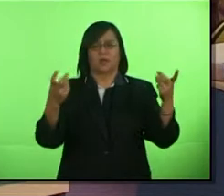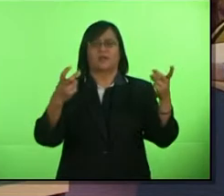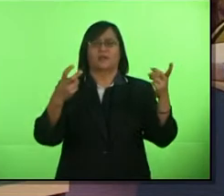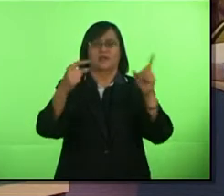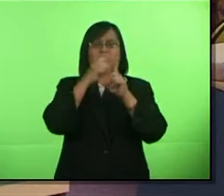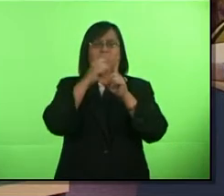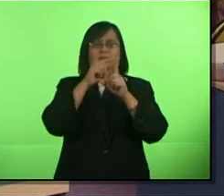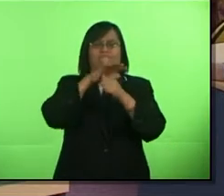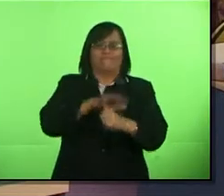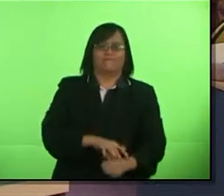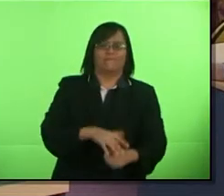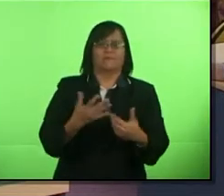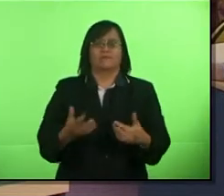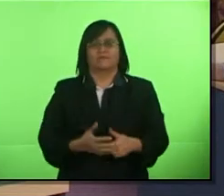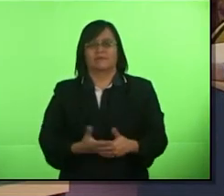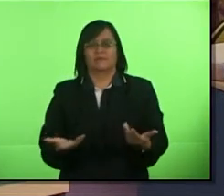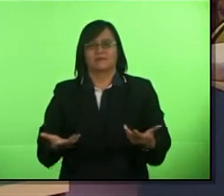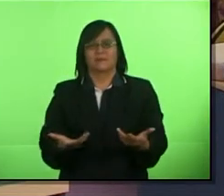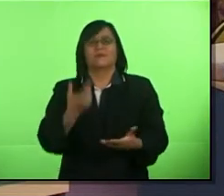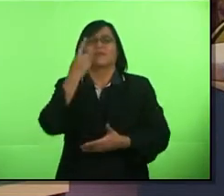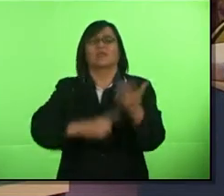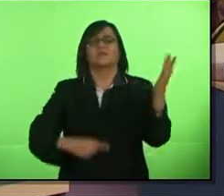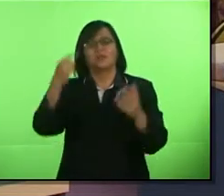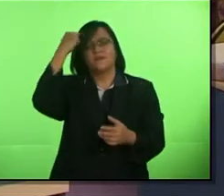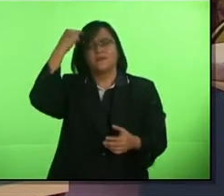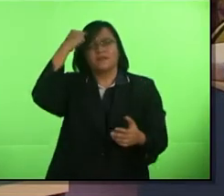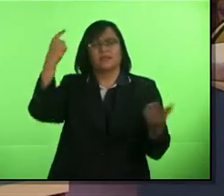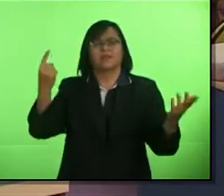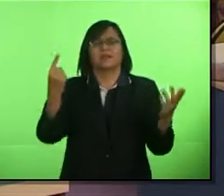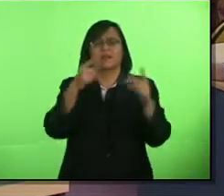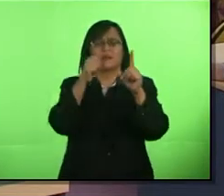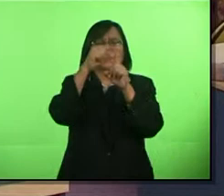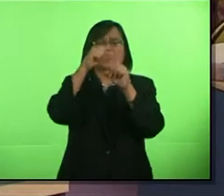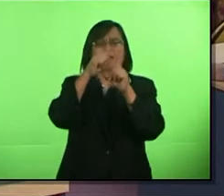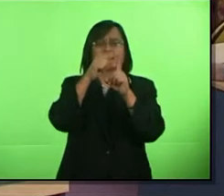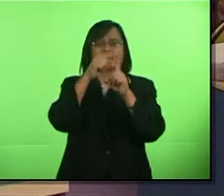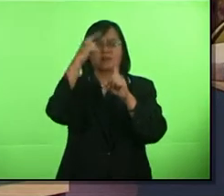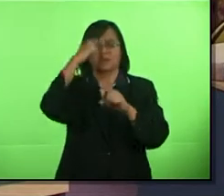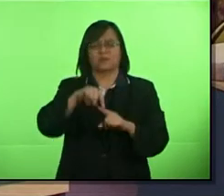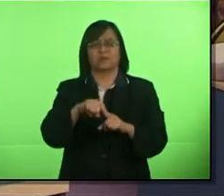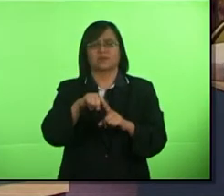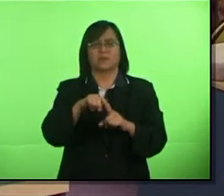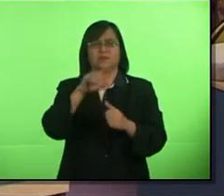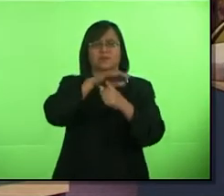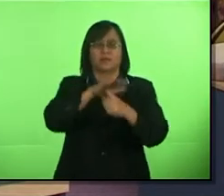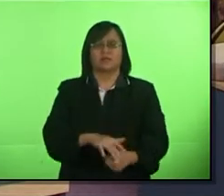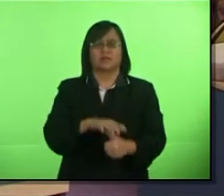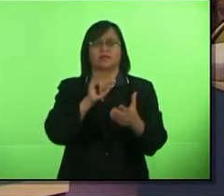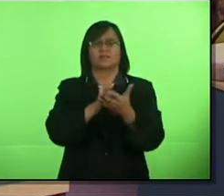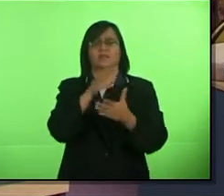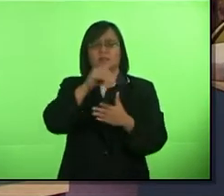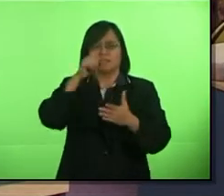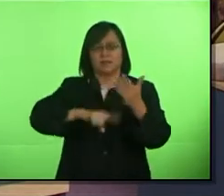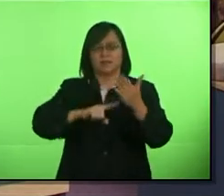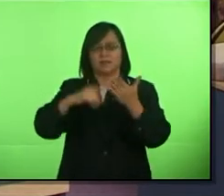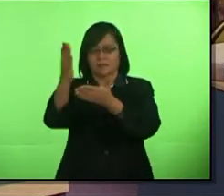Stress. Waste. Stress. Then what you think will be the keywords or your sections or subsections or